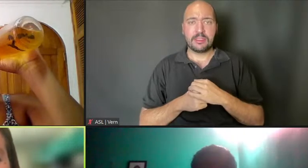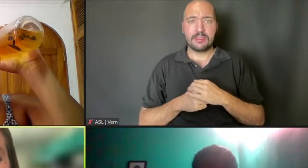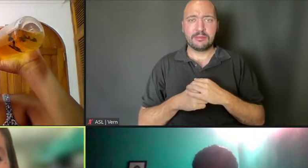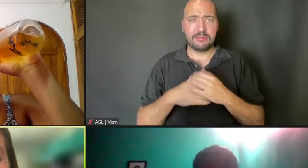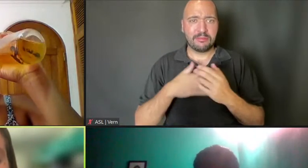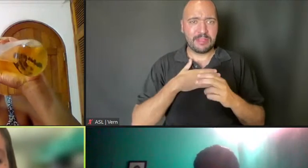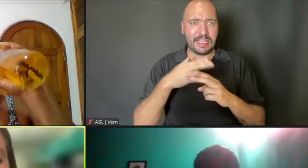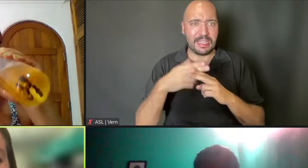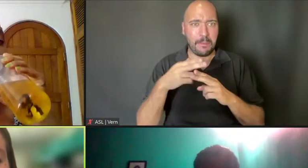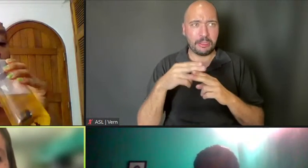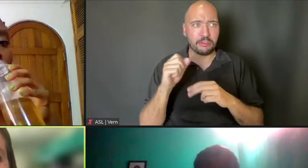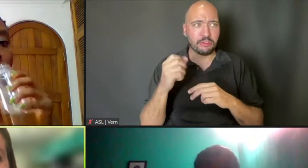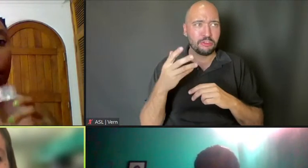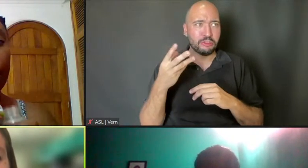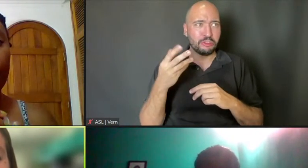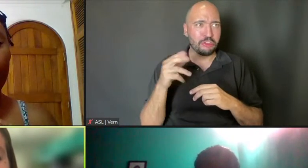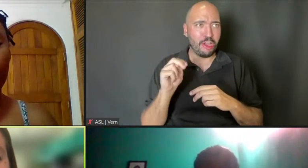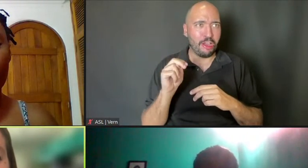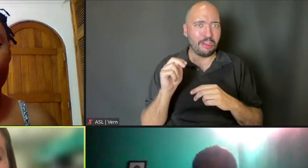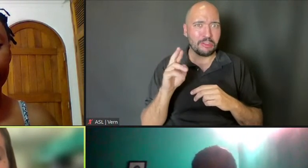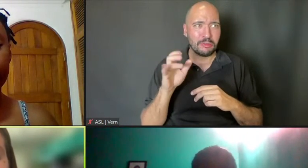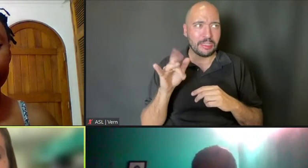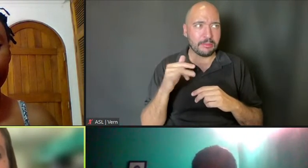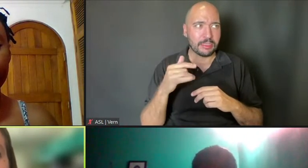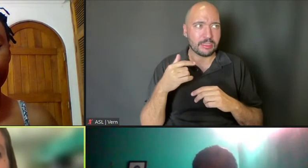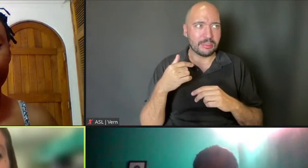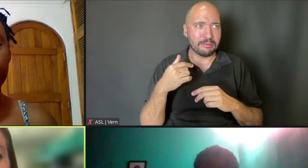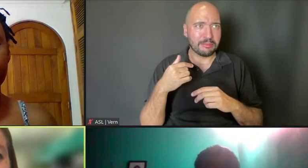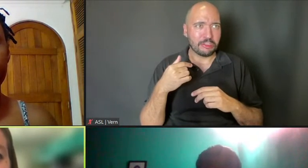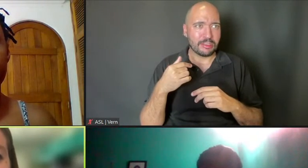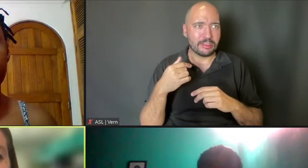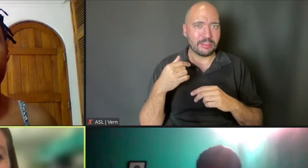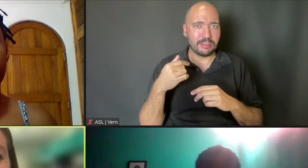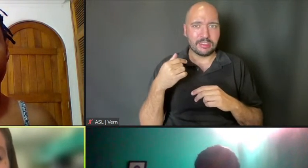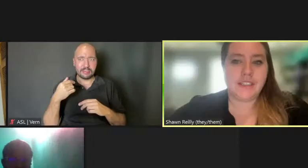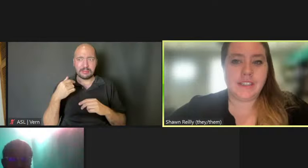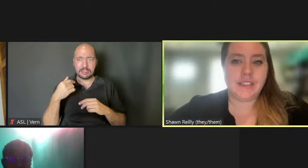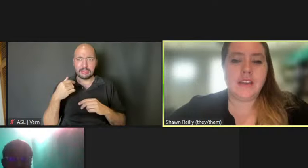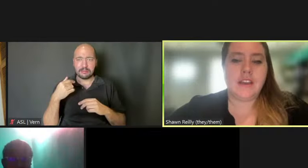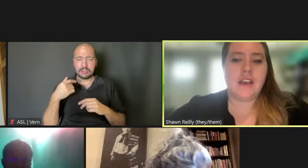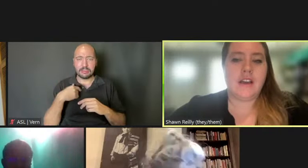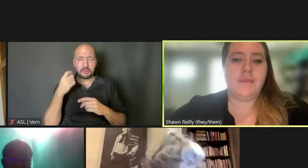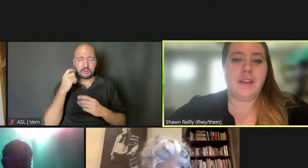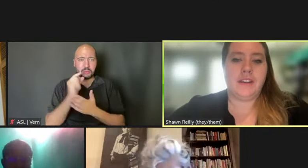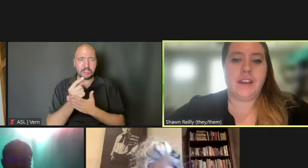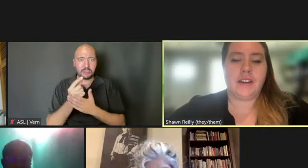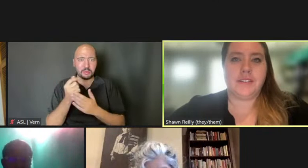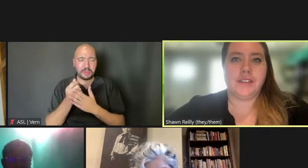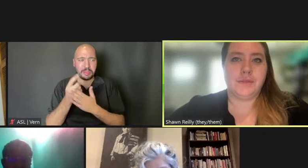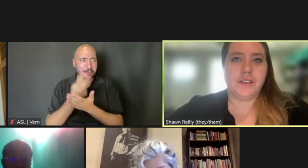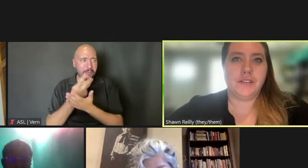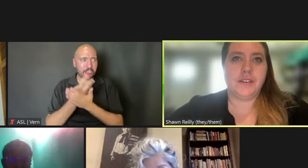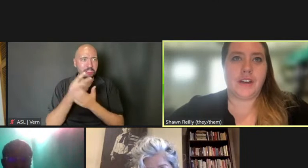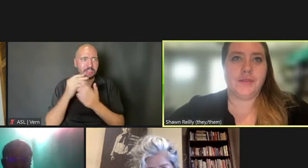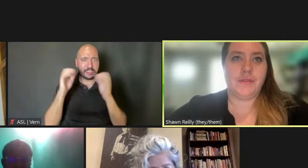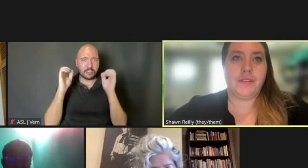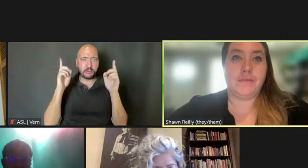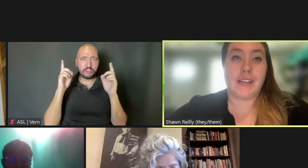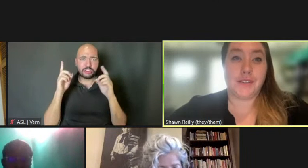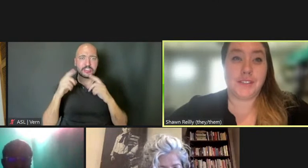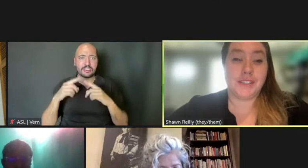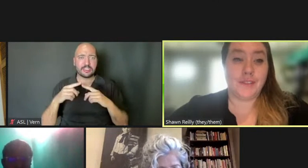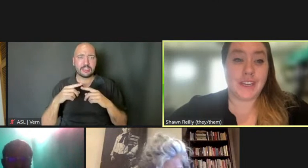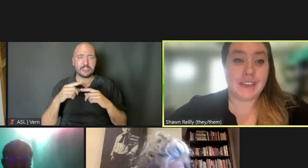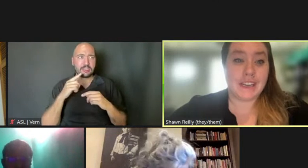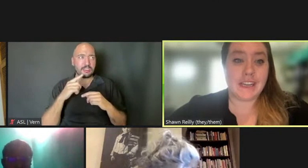Shawn Reilly. I recently graduated with a Master's of Education, and I actually will graduate